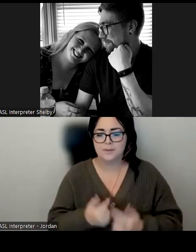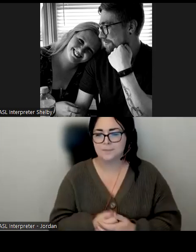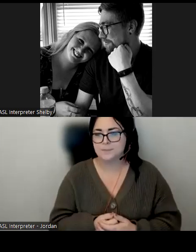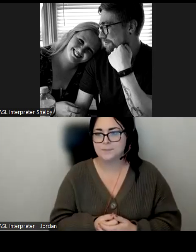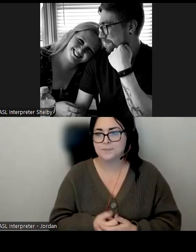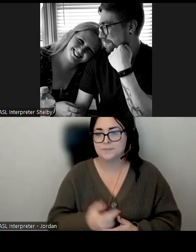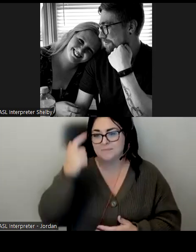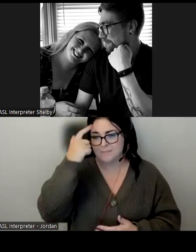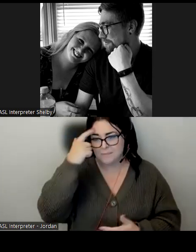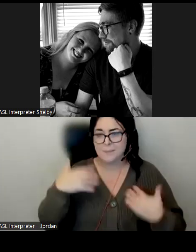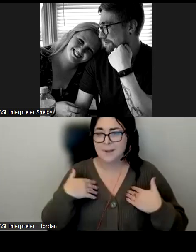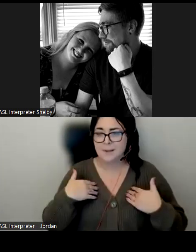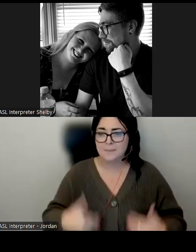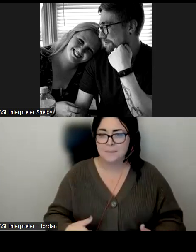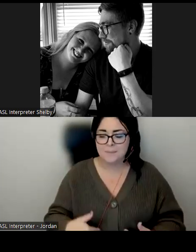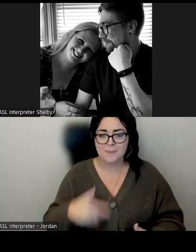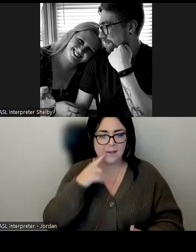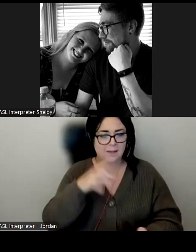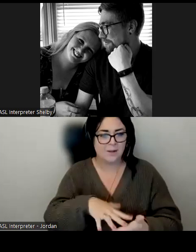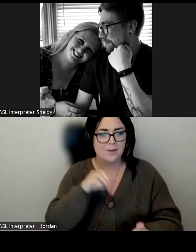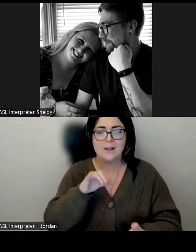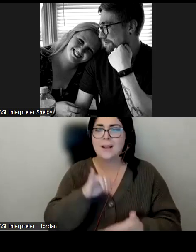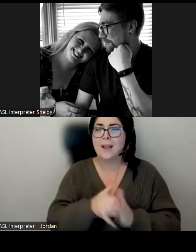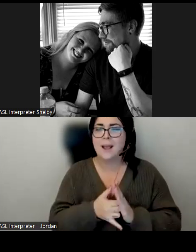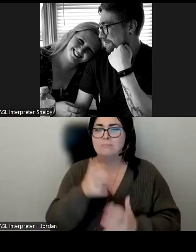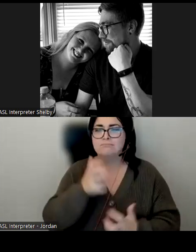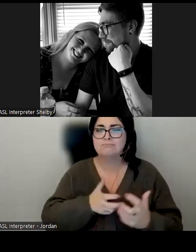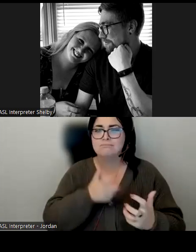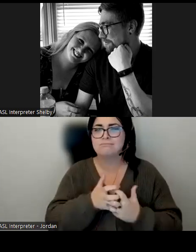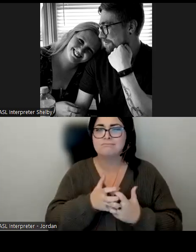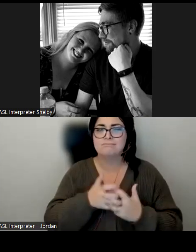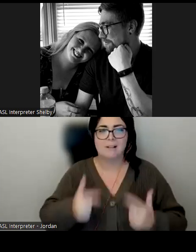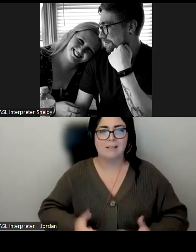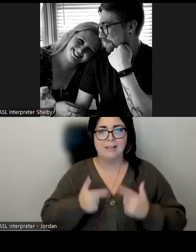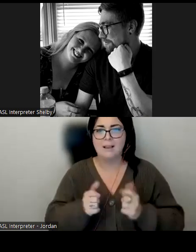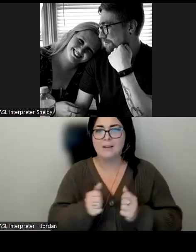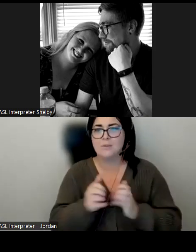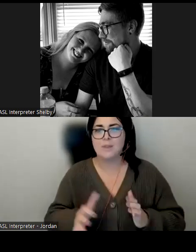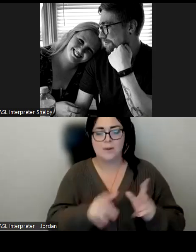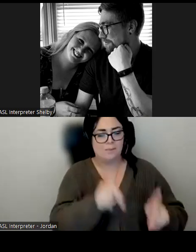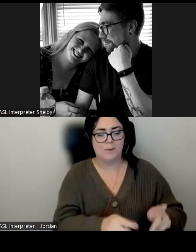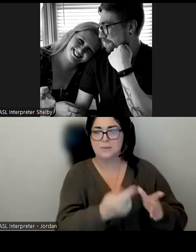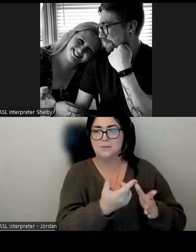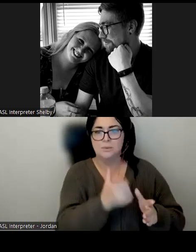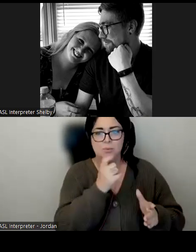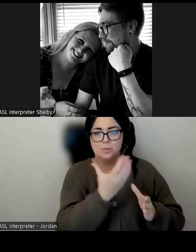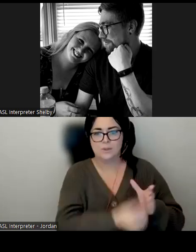are learning how to adjust. And so in the video, I always like to highlight this because in the video, it talks